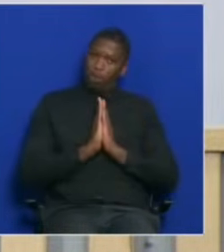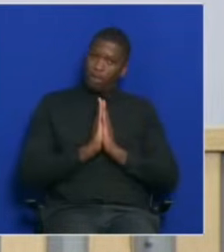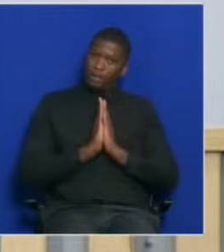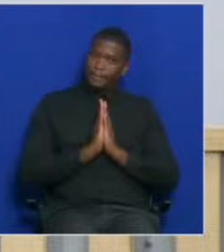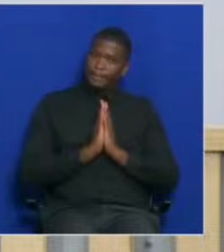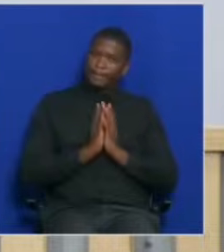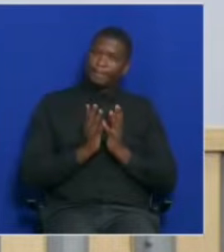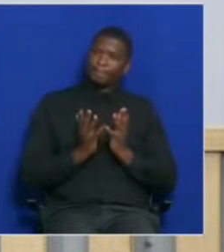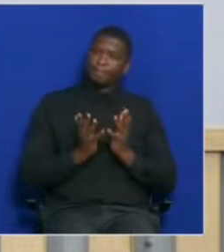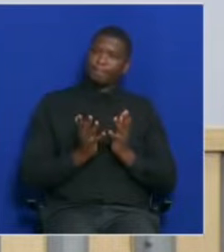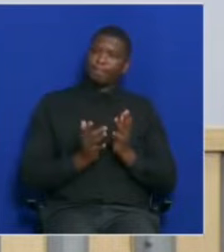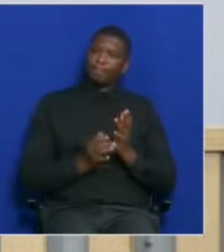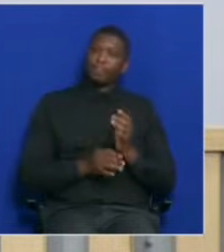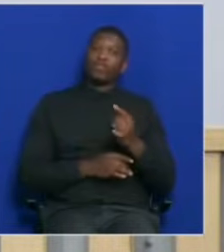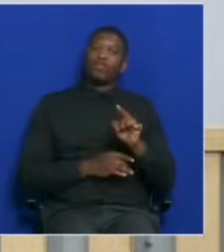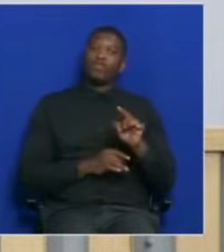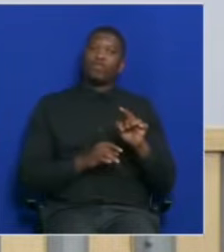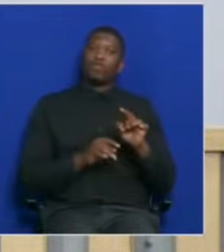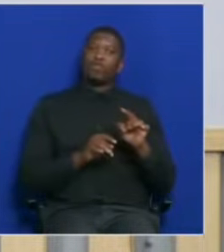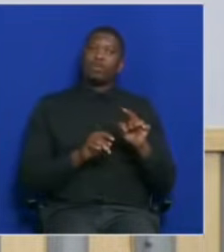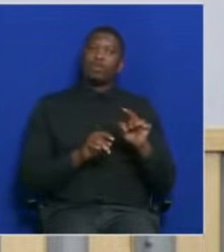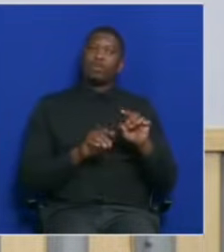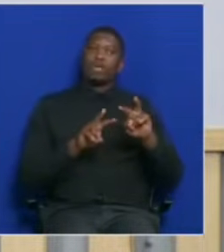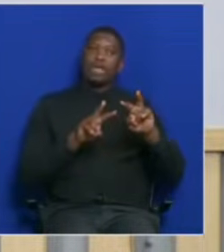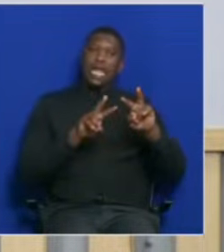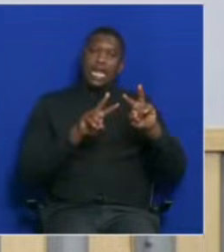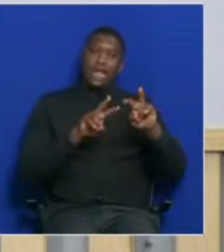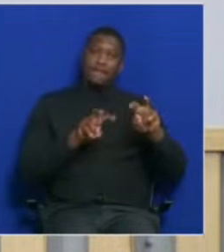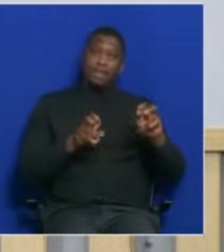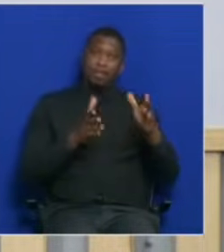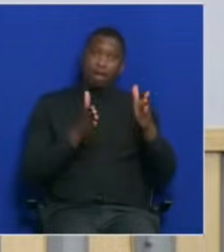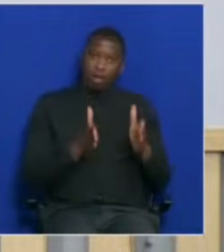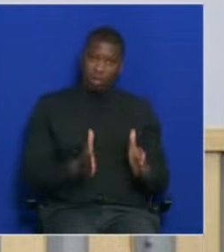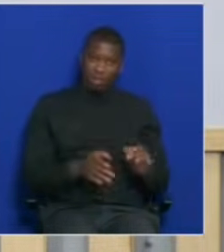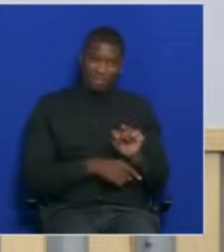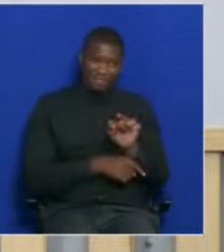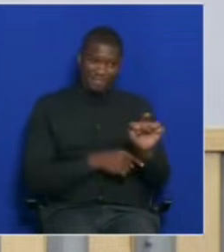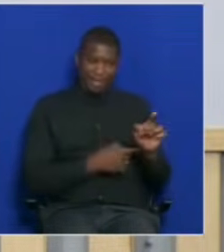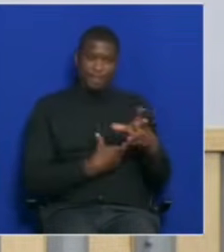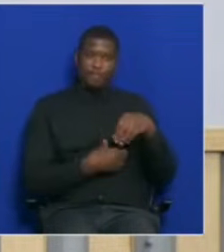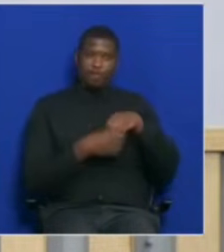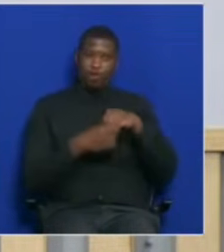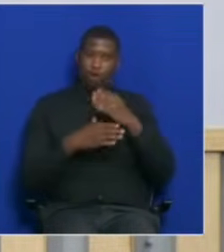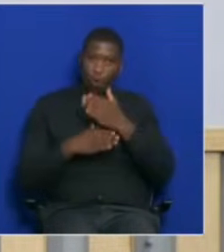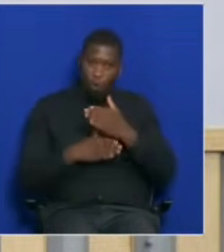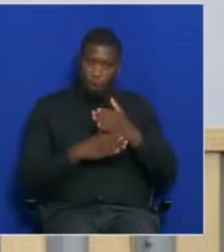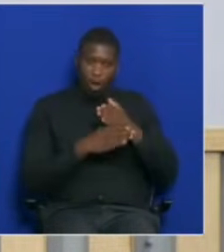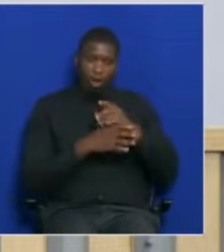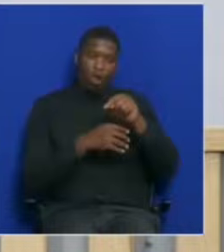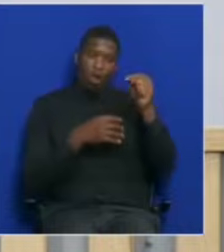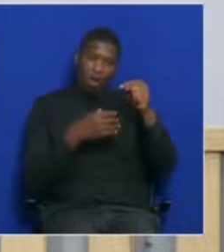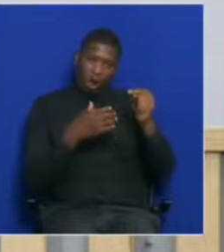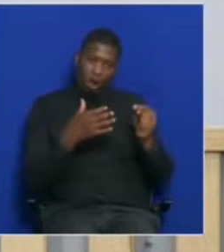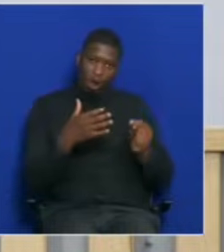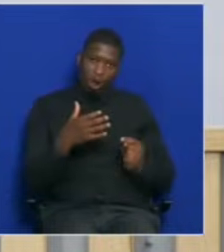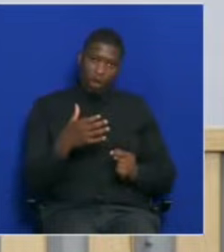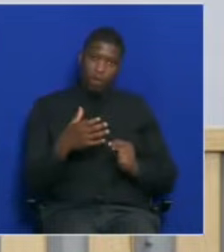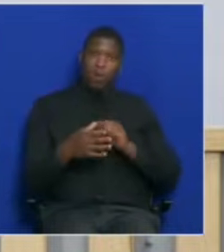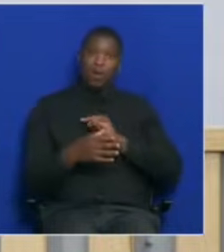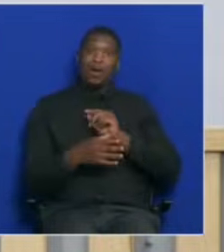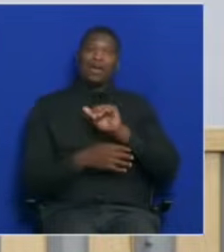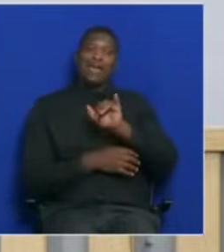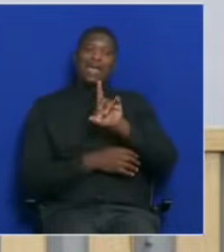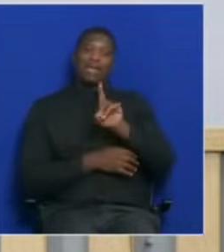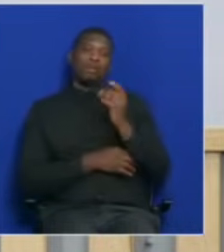the investigators who were working on these matters, because the ID at the time did not